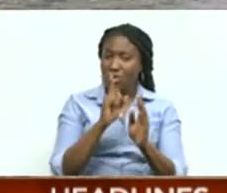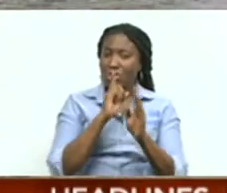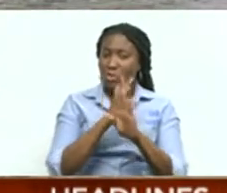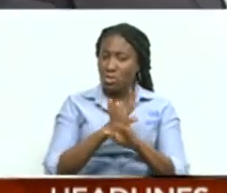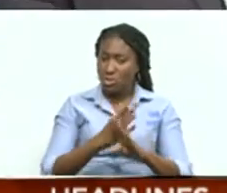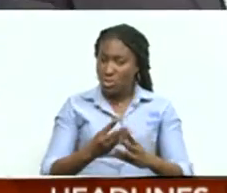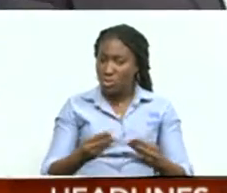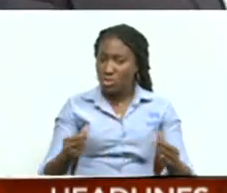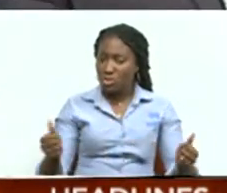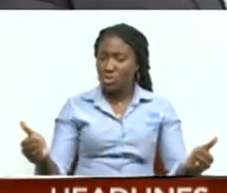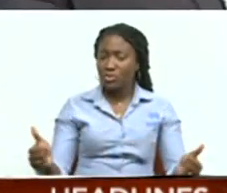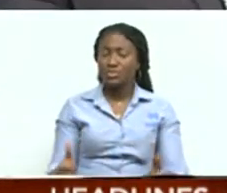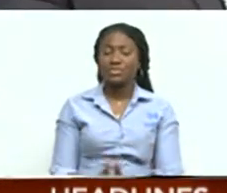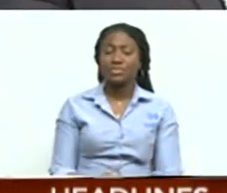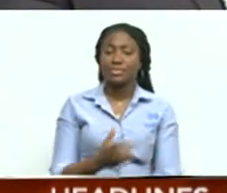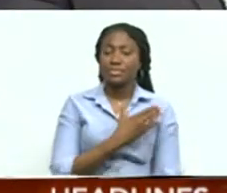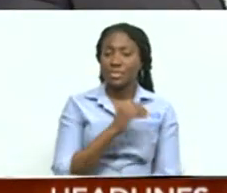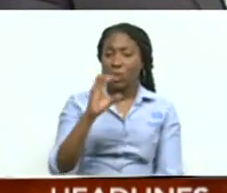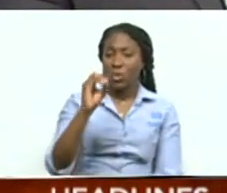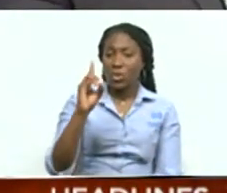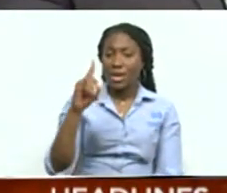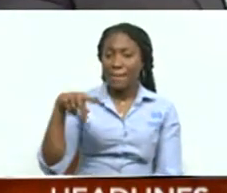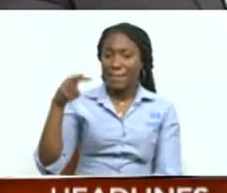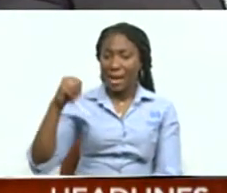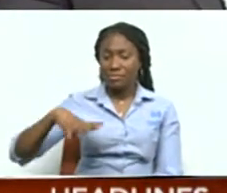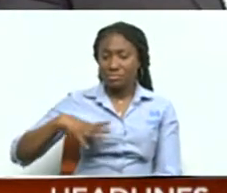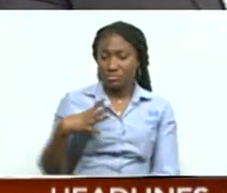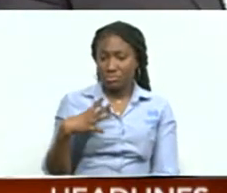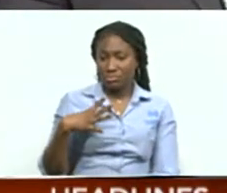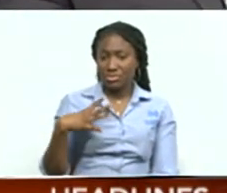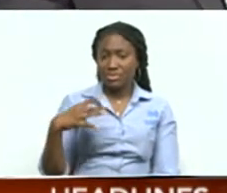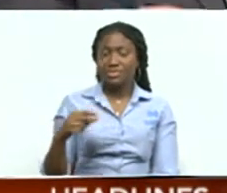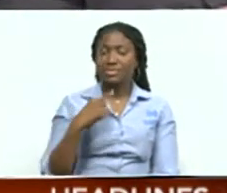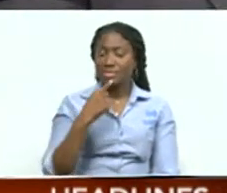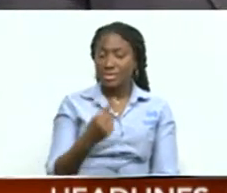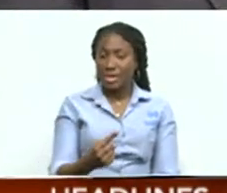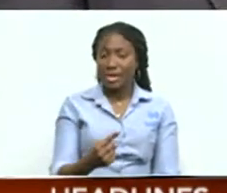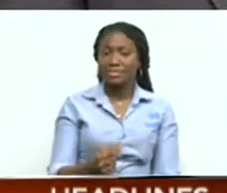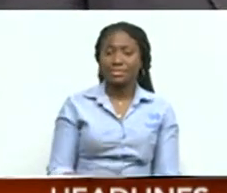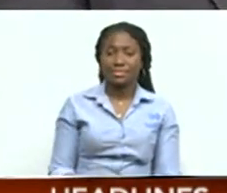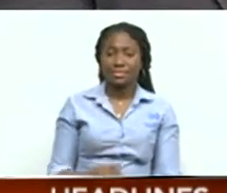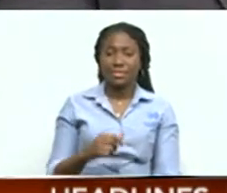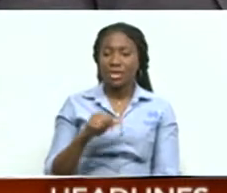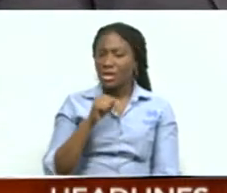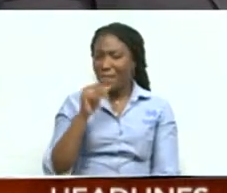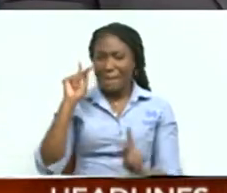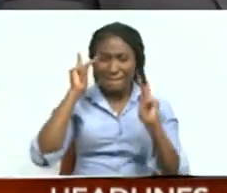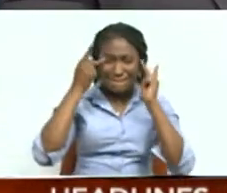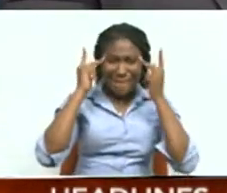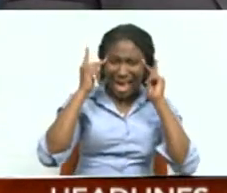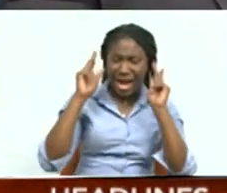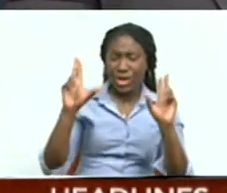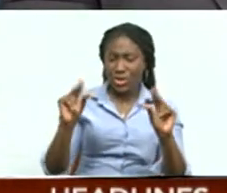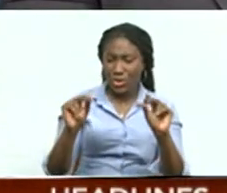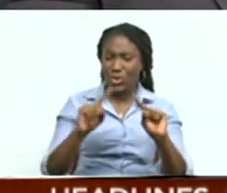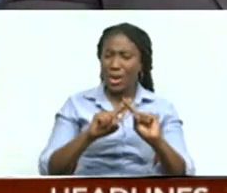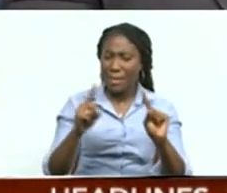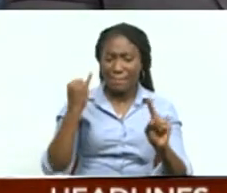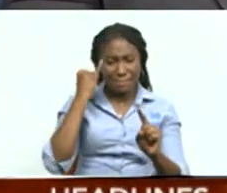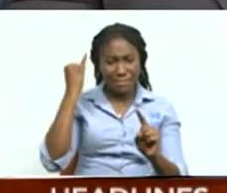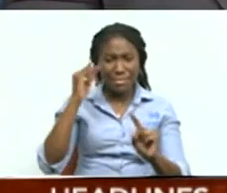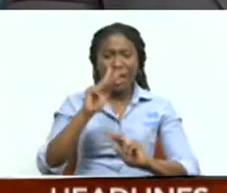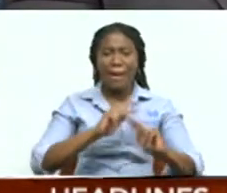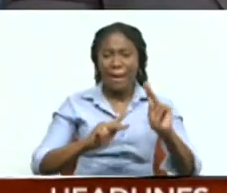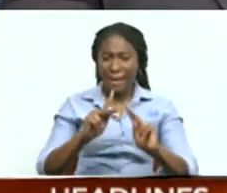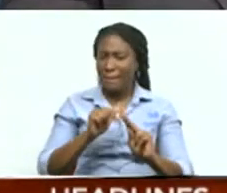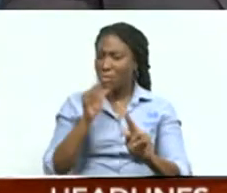bit. Meanwhile, ODPM CEO Rodney Smart says there is no reason to panic, but he also recommends that people stay